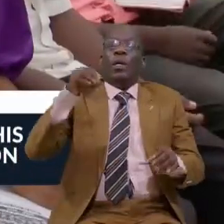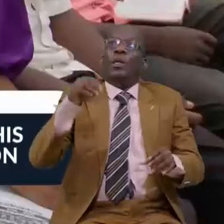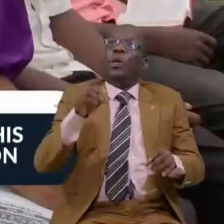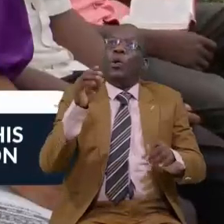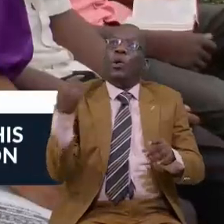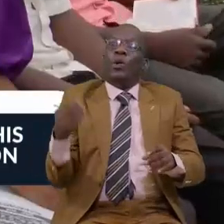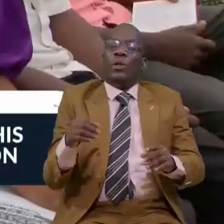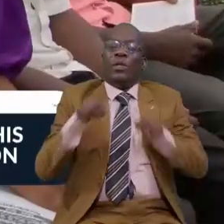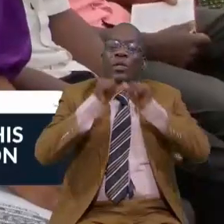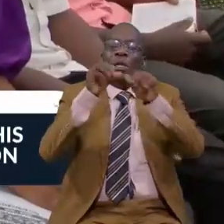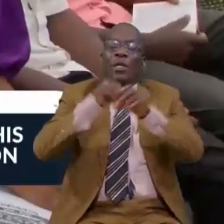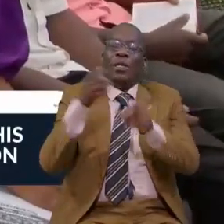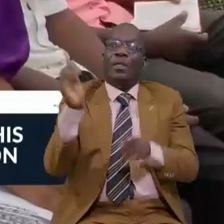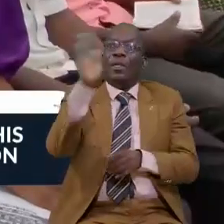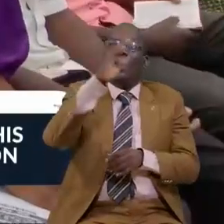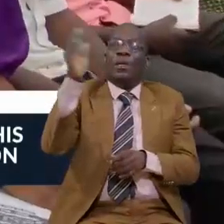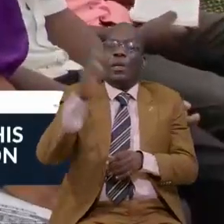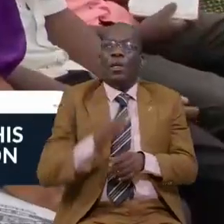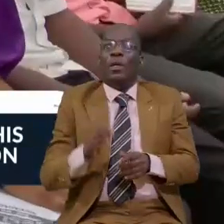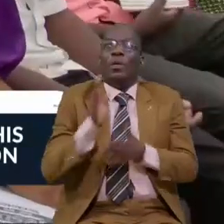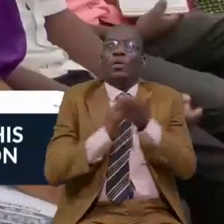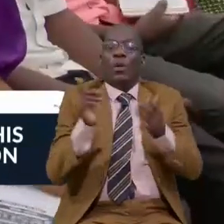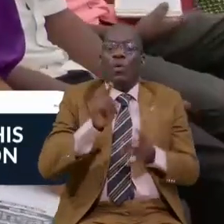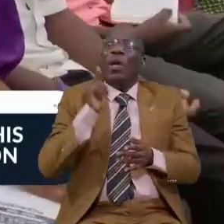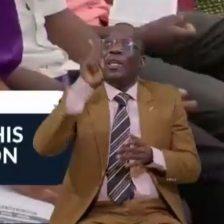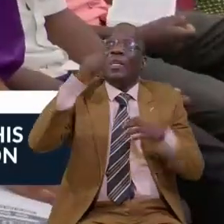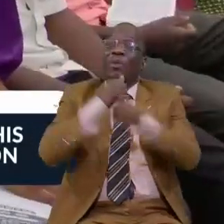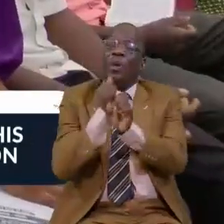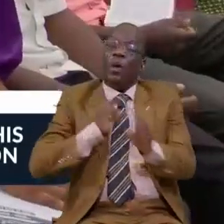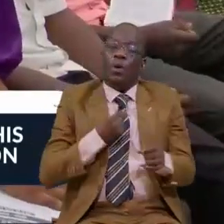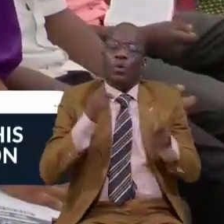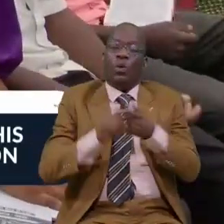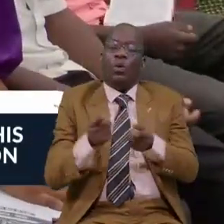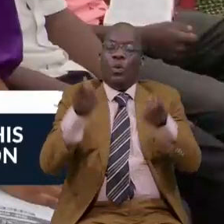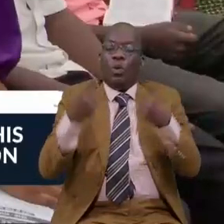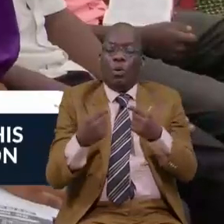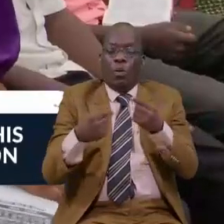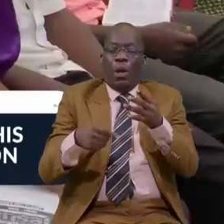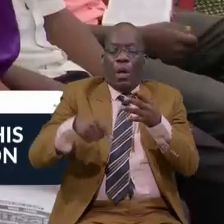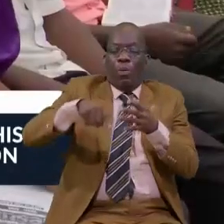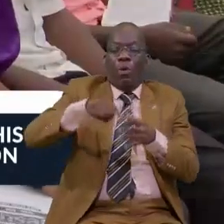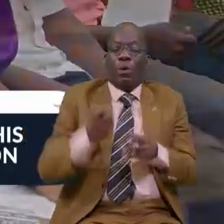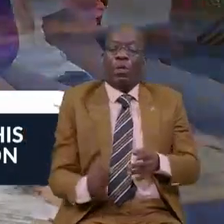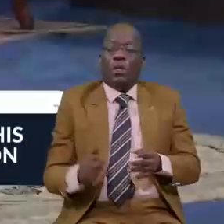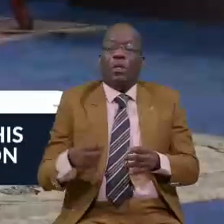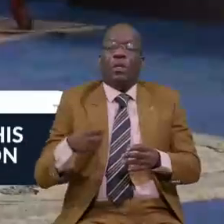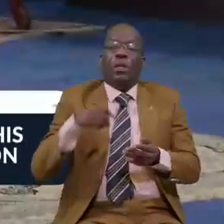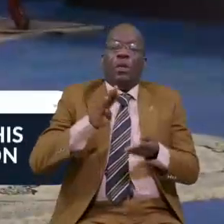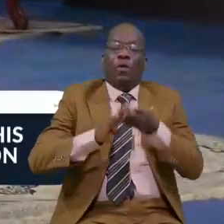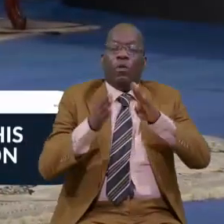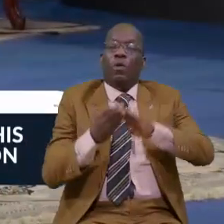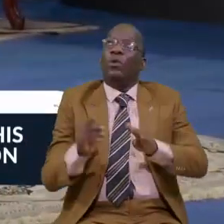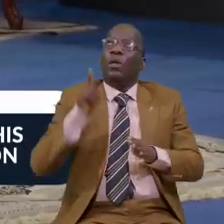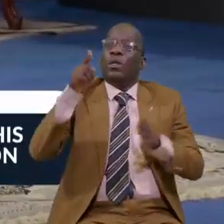somewhere. He makes us to come in the midst of the fold, of the flock. And he unites